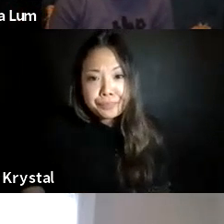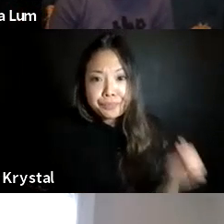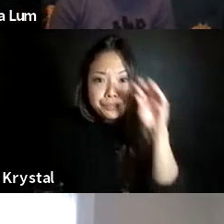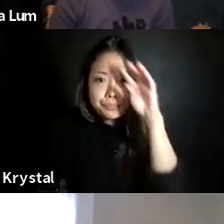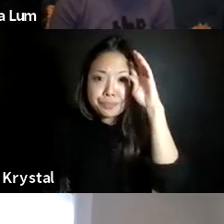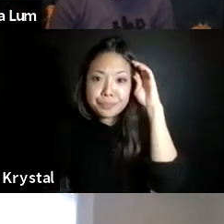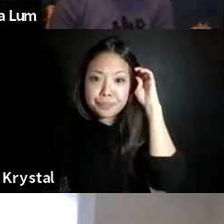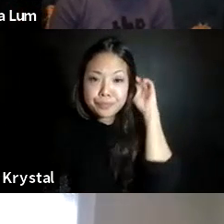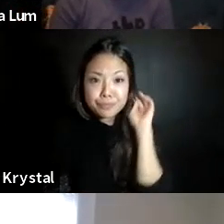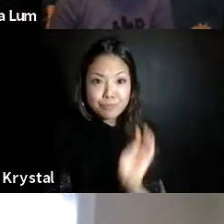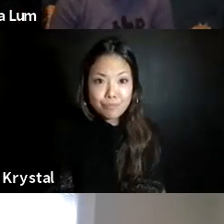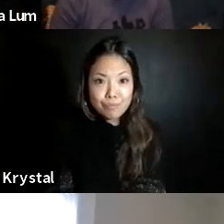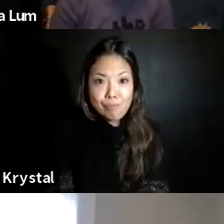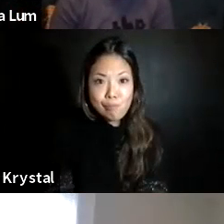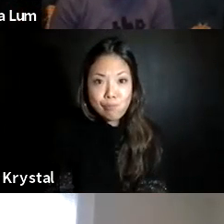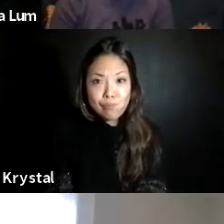Just a sec.